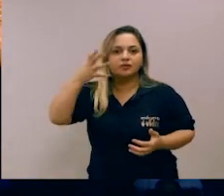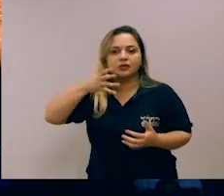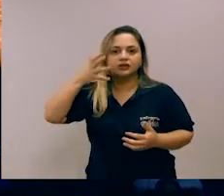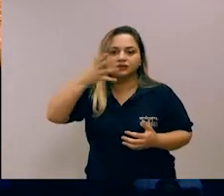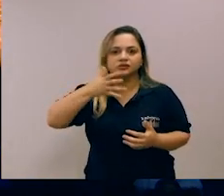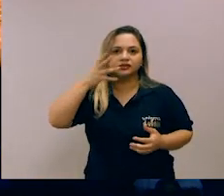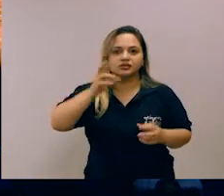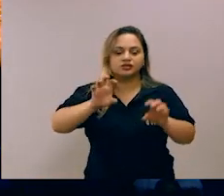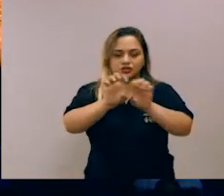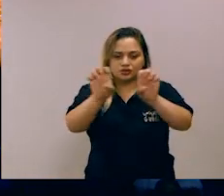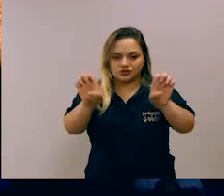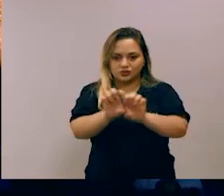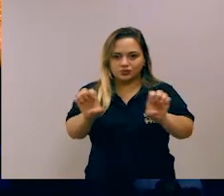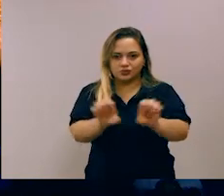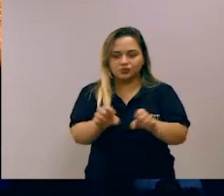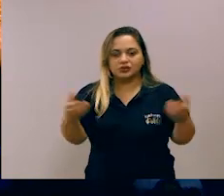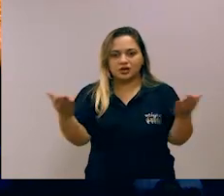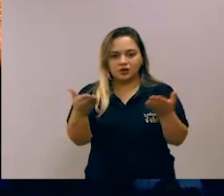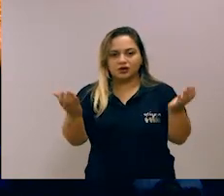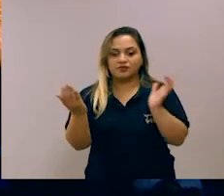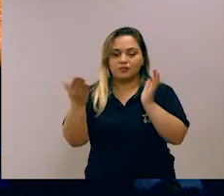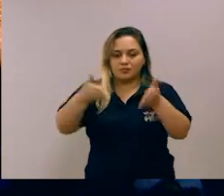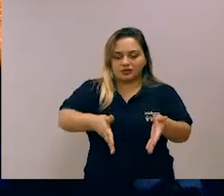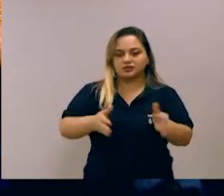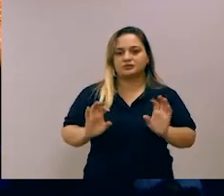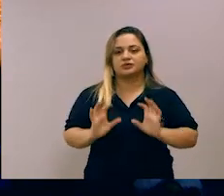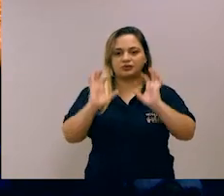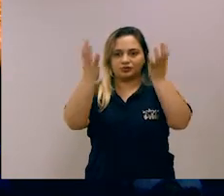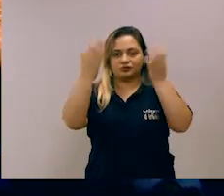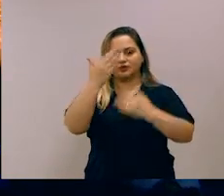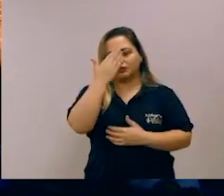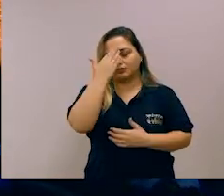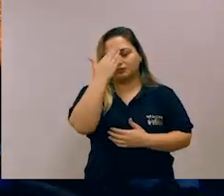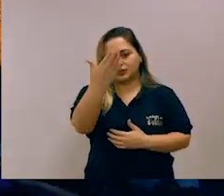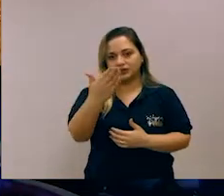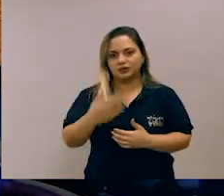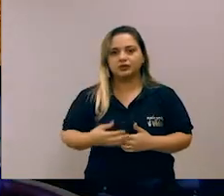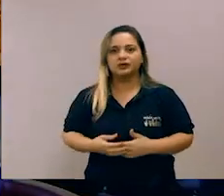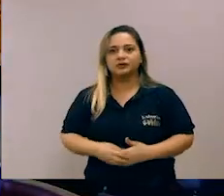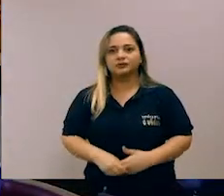make connections, and thank you very much.